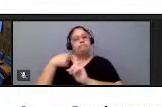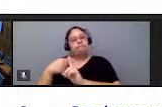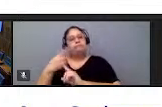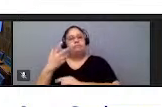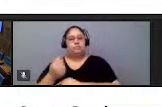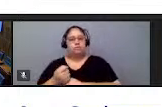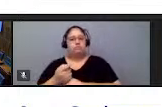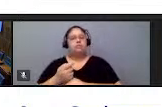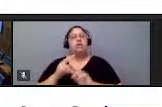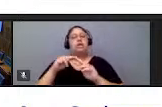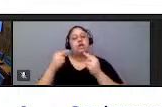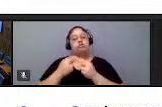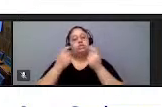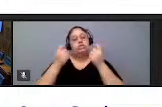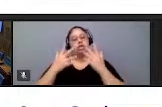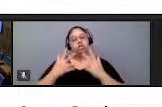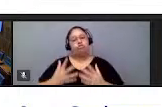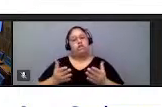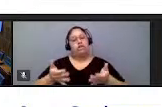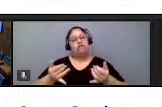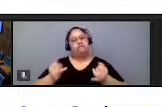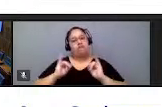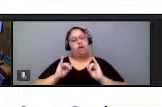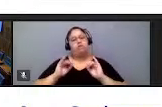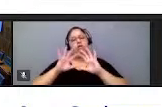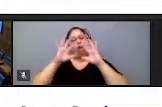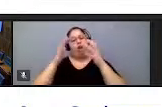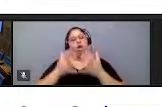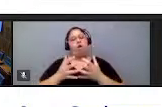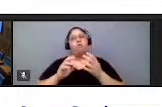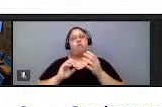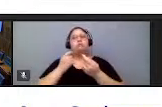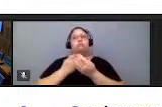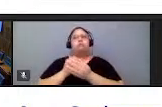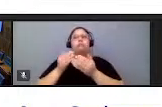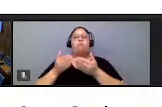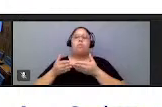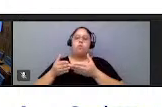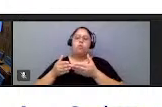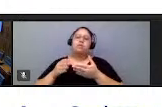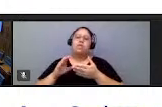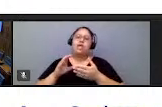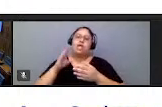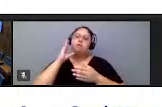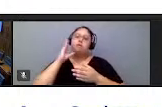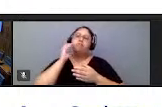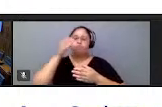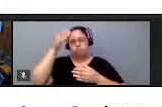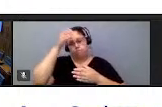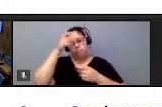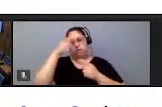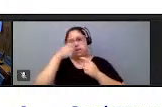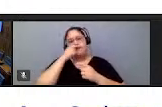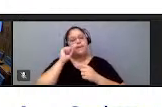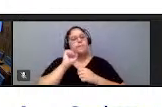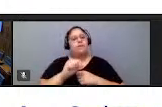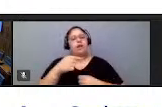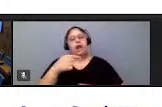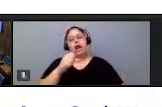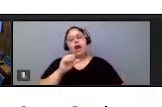treasury invited a global Port expert by the name of KH bisho in